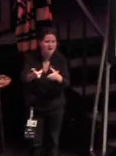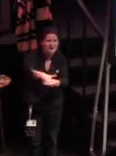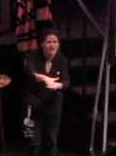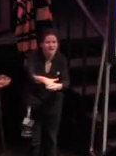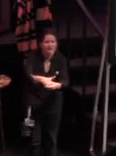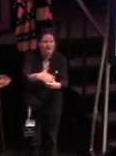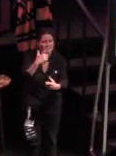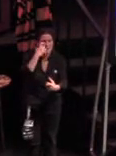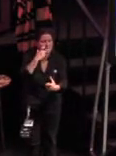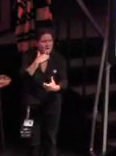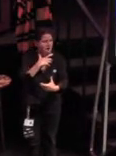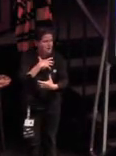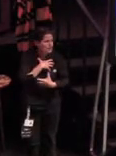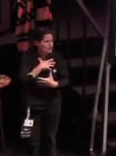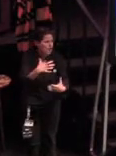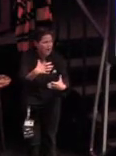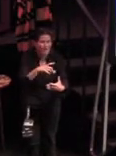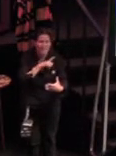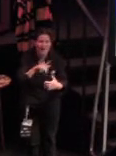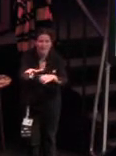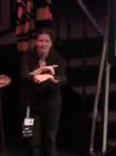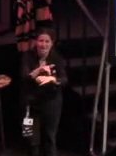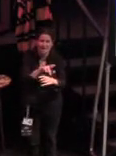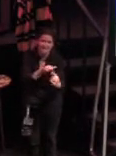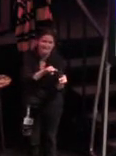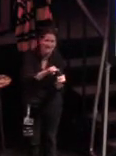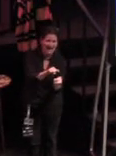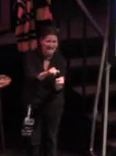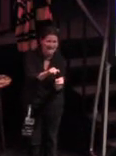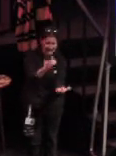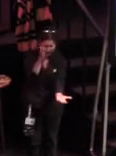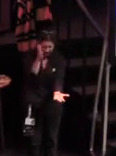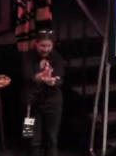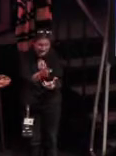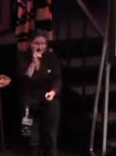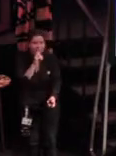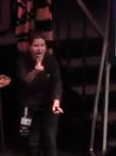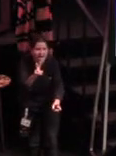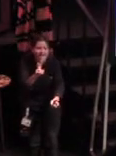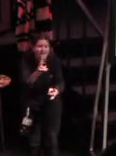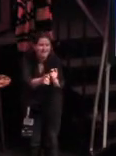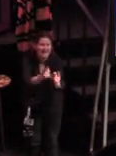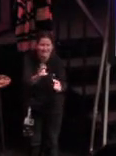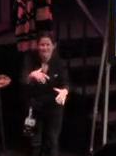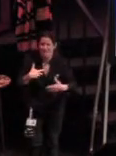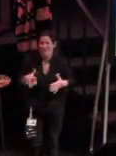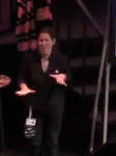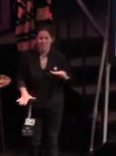being shocked that they had sex on stage. I was like, oh my gosh, are they actually having sex right now? This is too awkward.